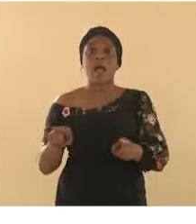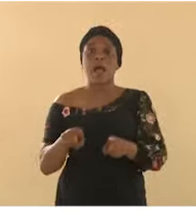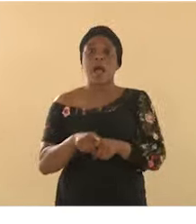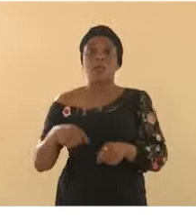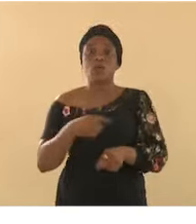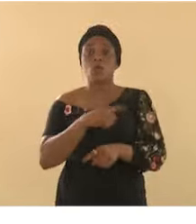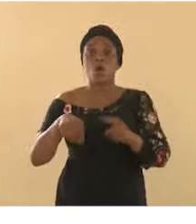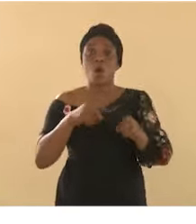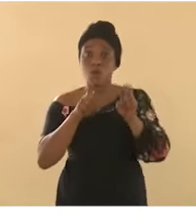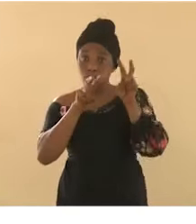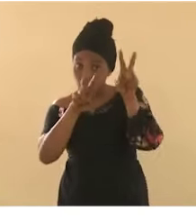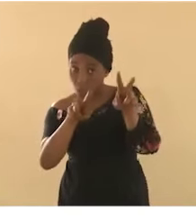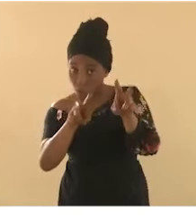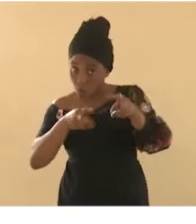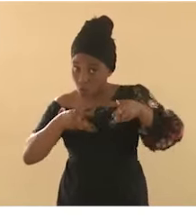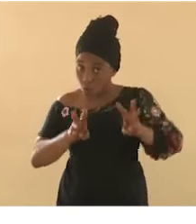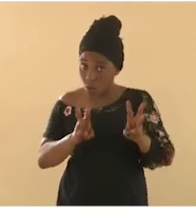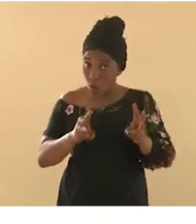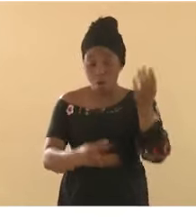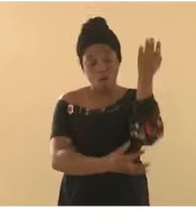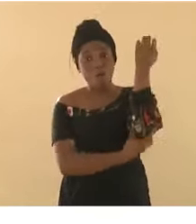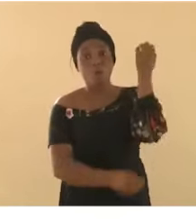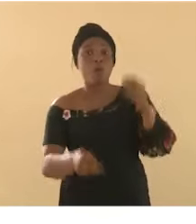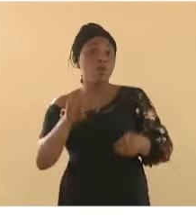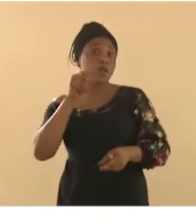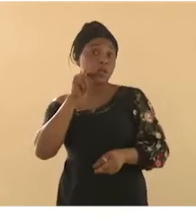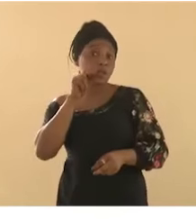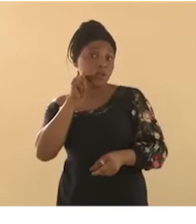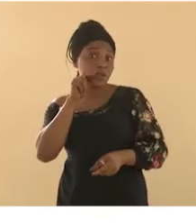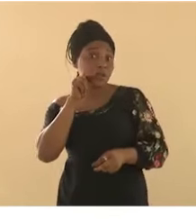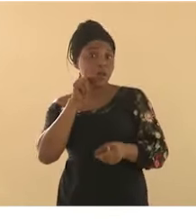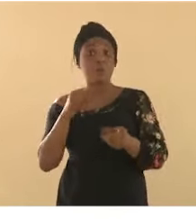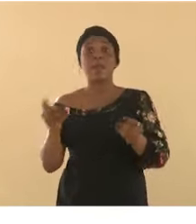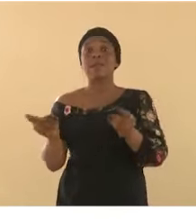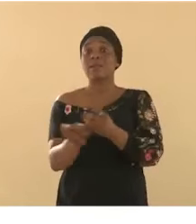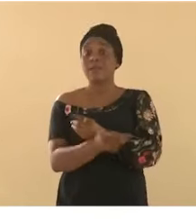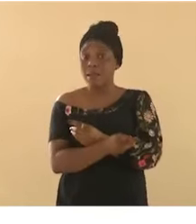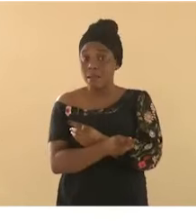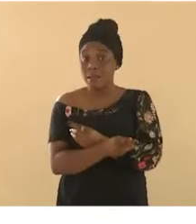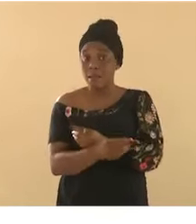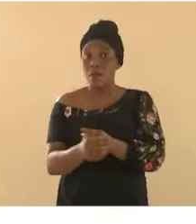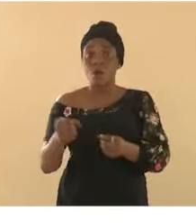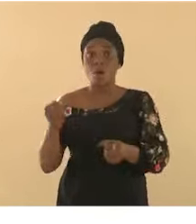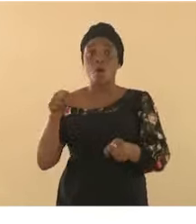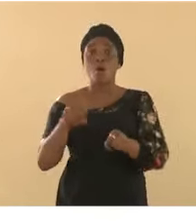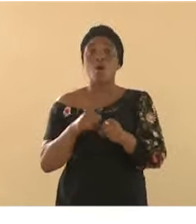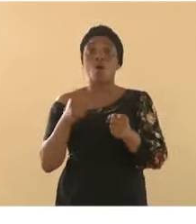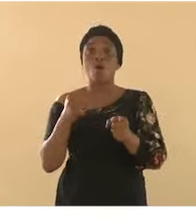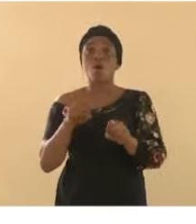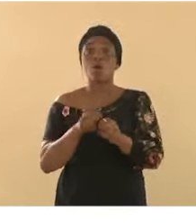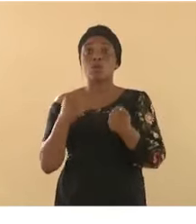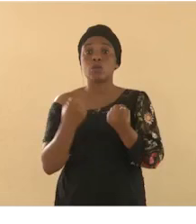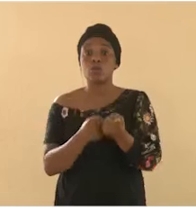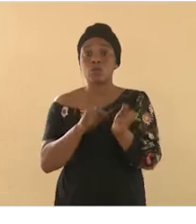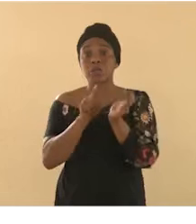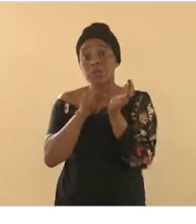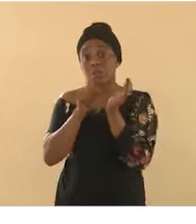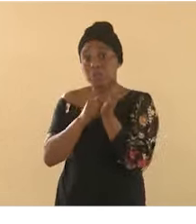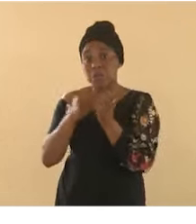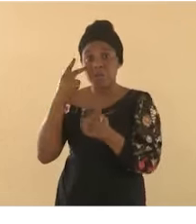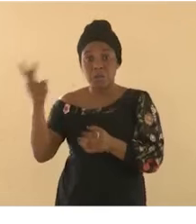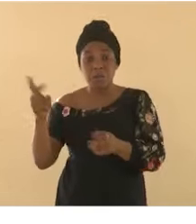As we all watch the plight of poor Nigerians worsening by the day, on social media we